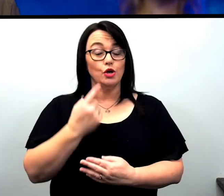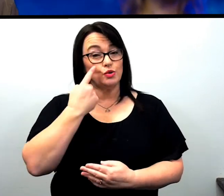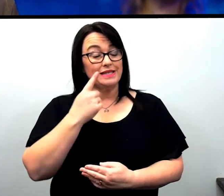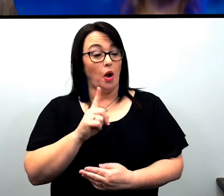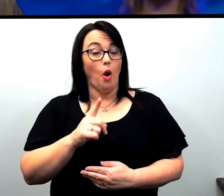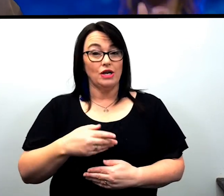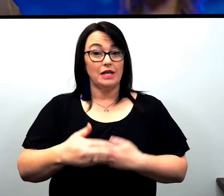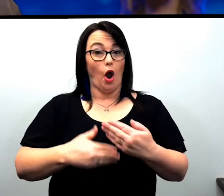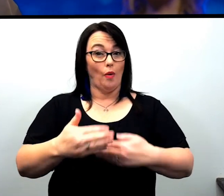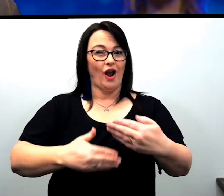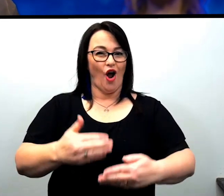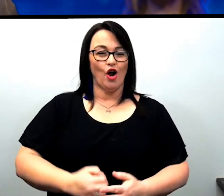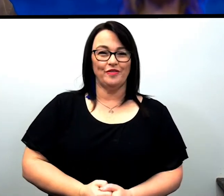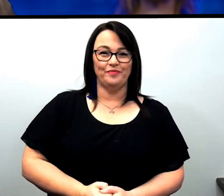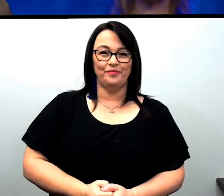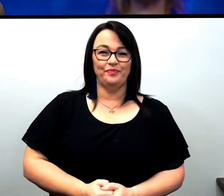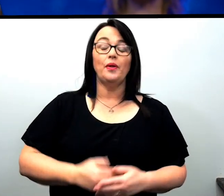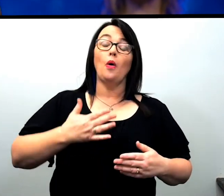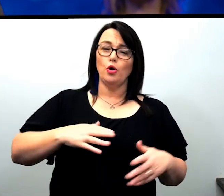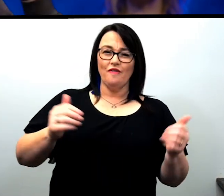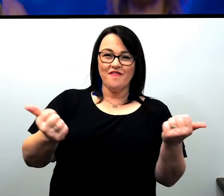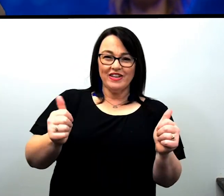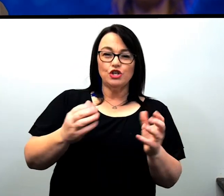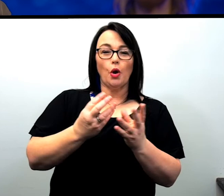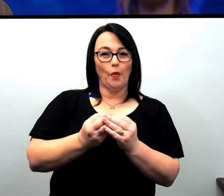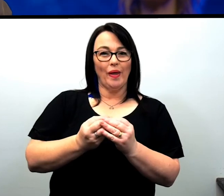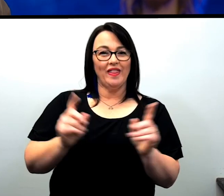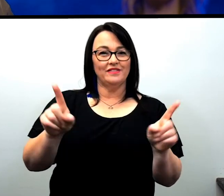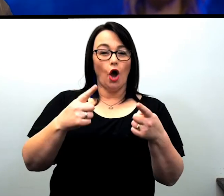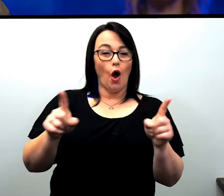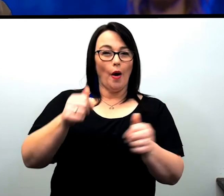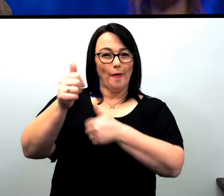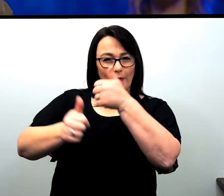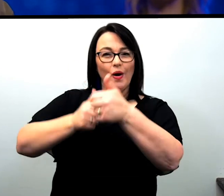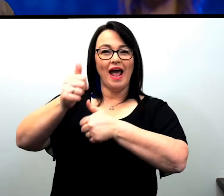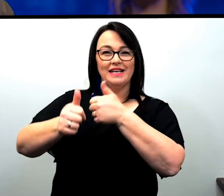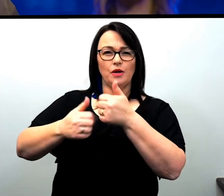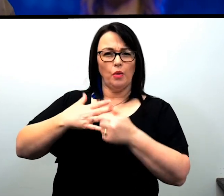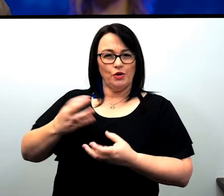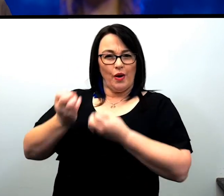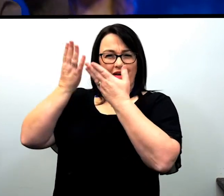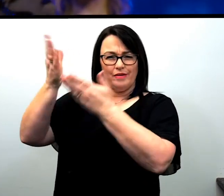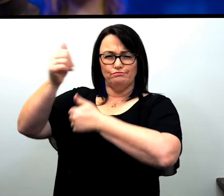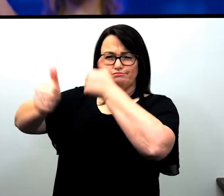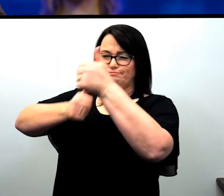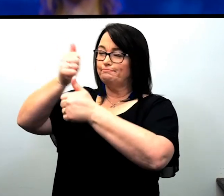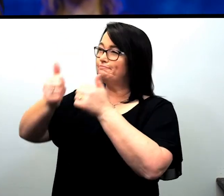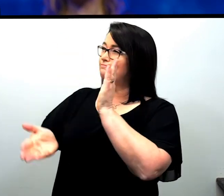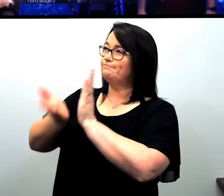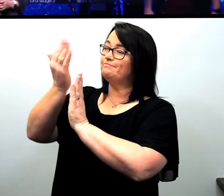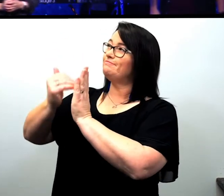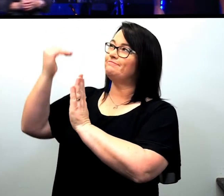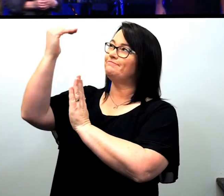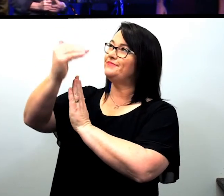there. Other than that, we're going to finish with a song of praise. So wherever you are, how about standing to your feet? Let's enter in together. Let's give God the highest praise.